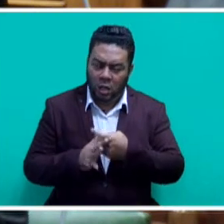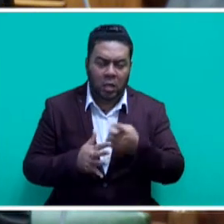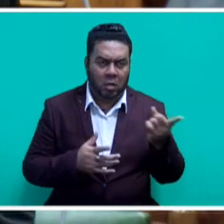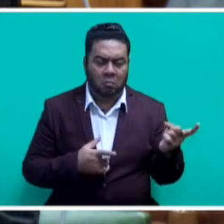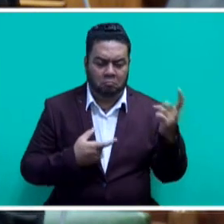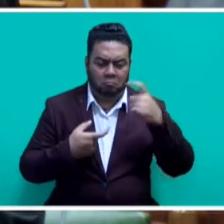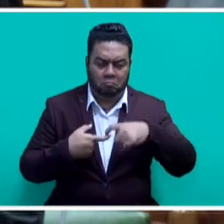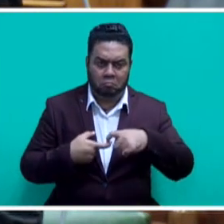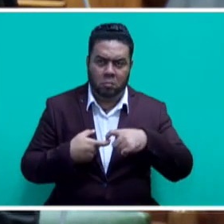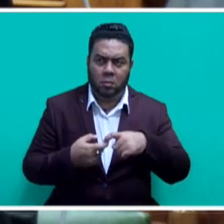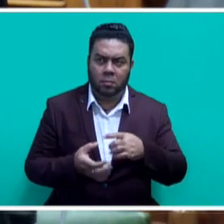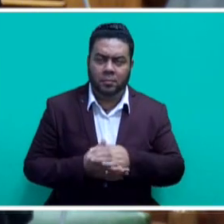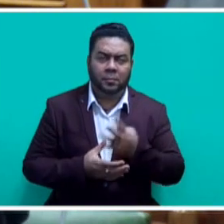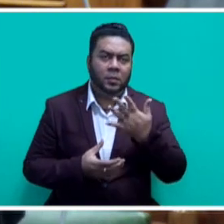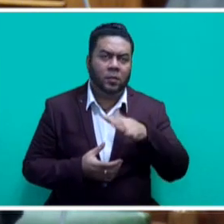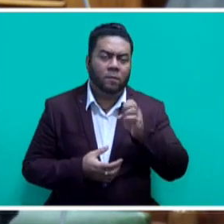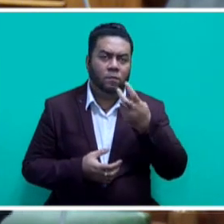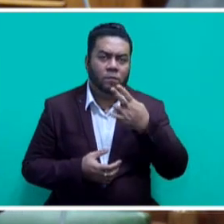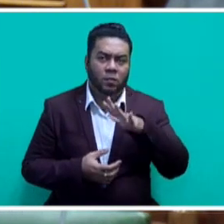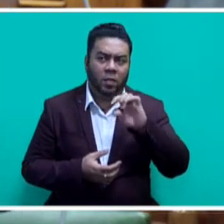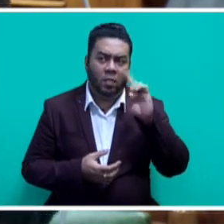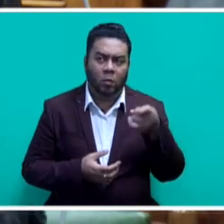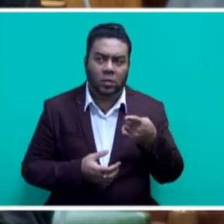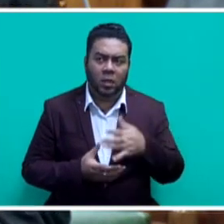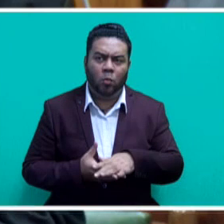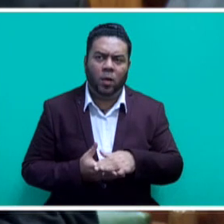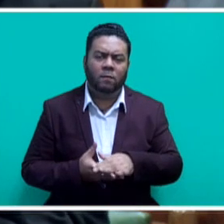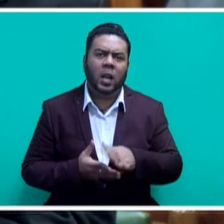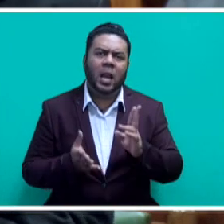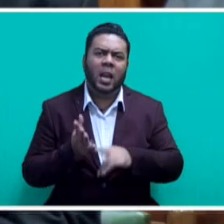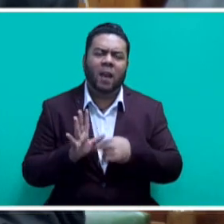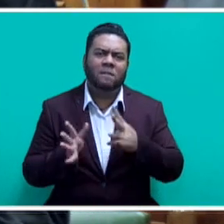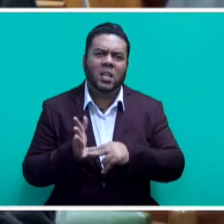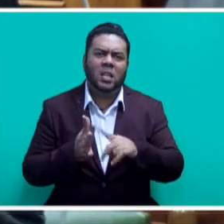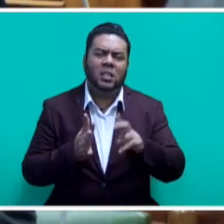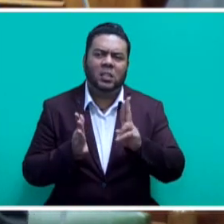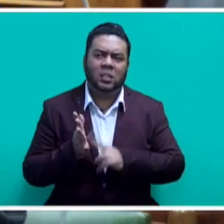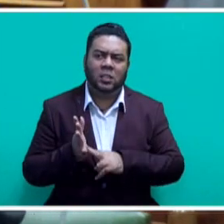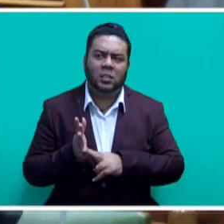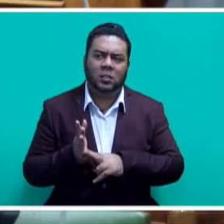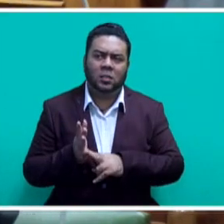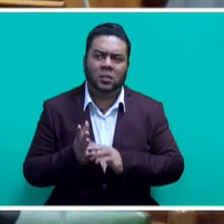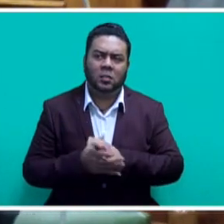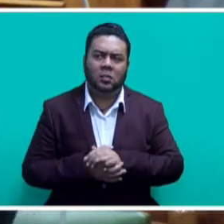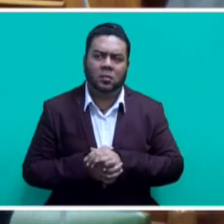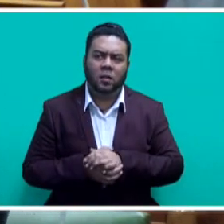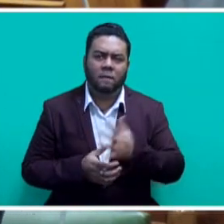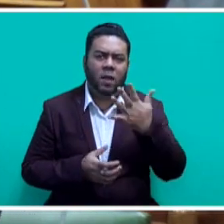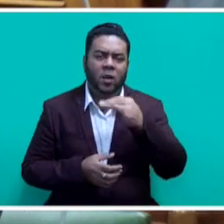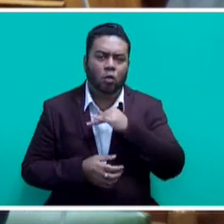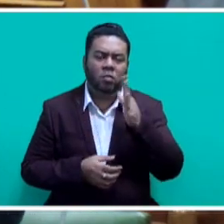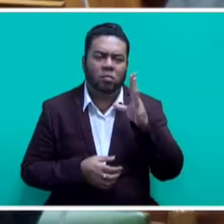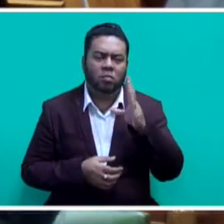When he left, then we had one Naveen Chandra. he was on a package of